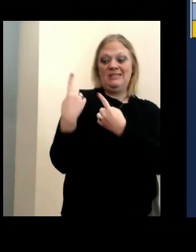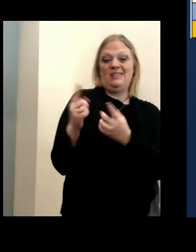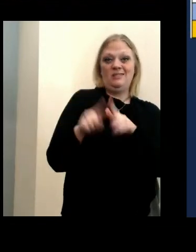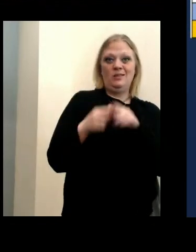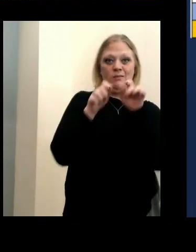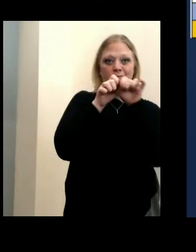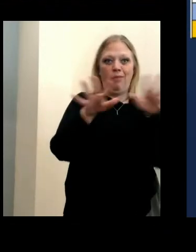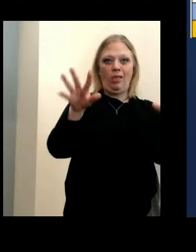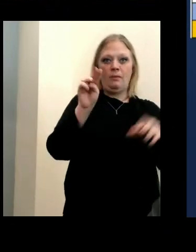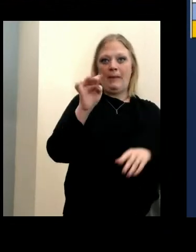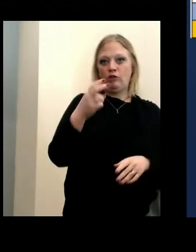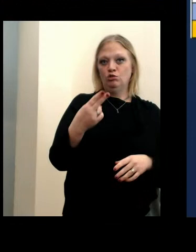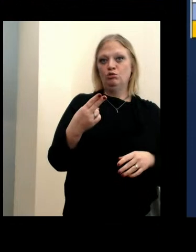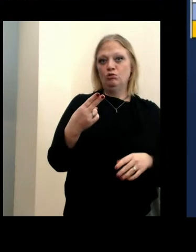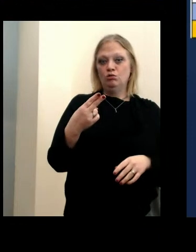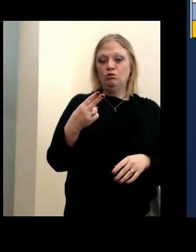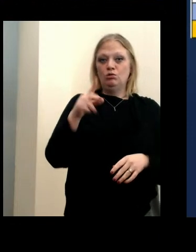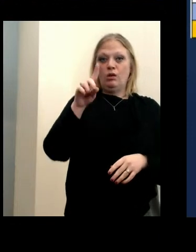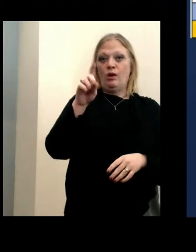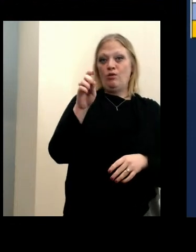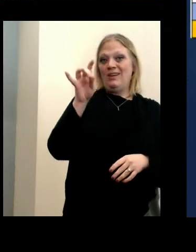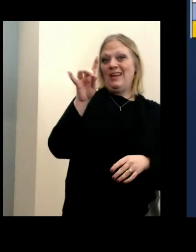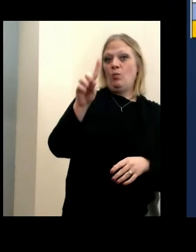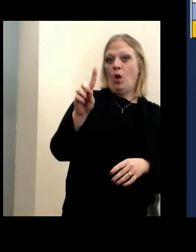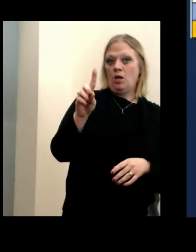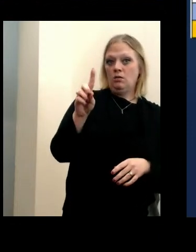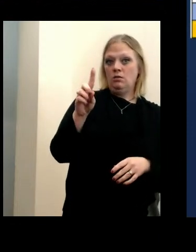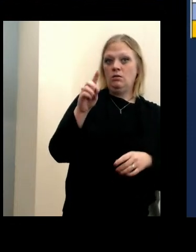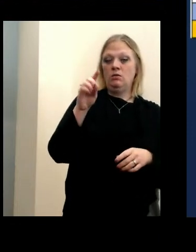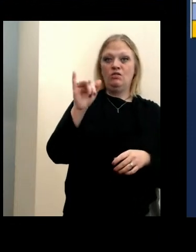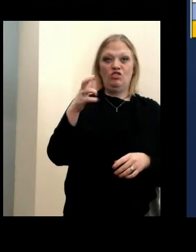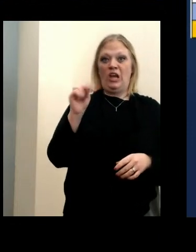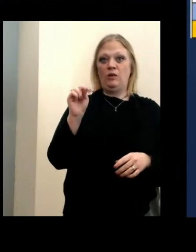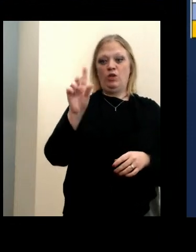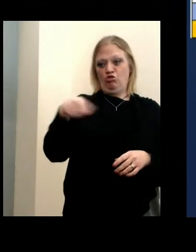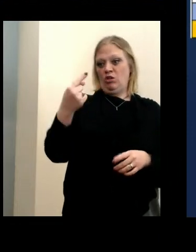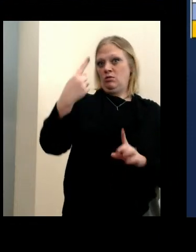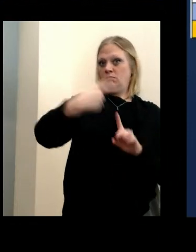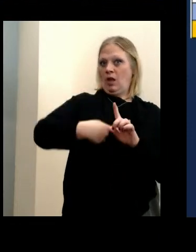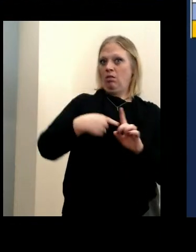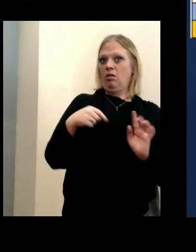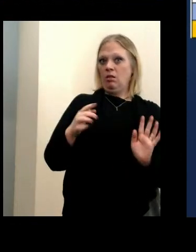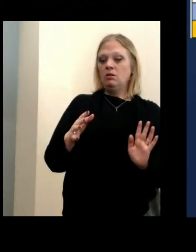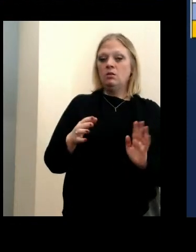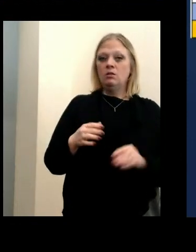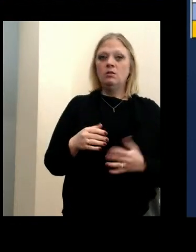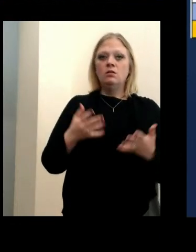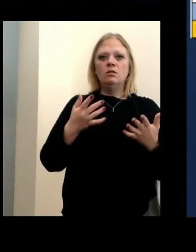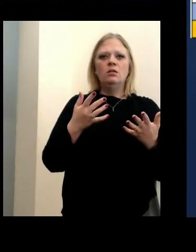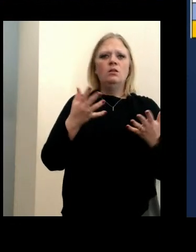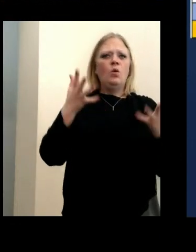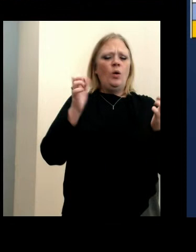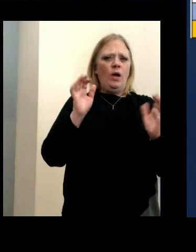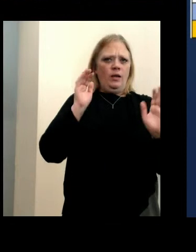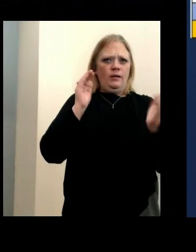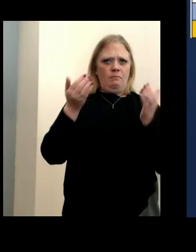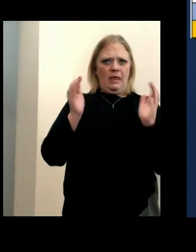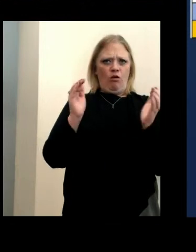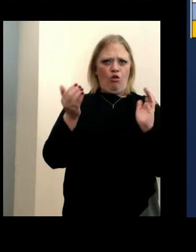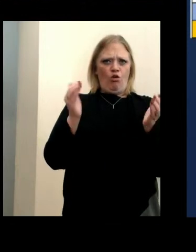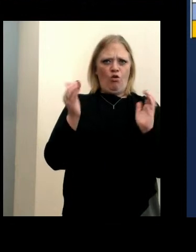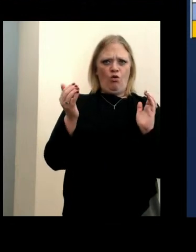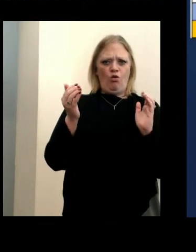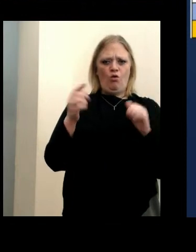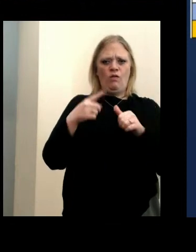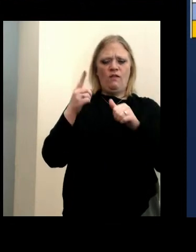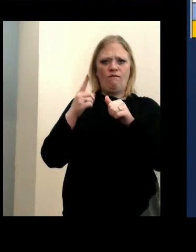in March, and 181 of them were in January of this year. Now, I wanted to look at a comparison from the first